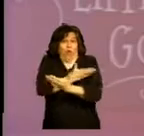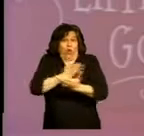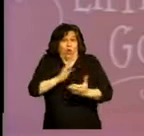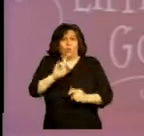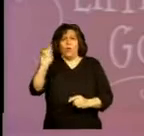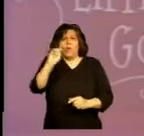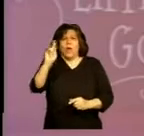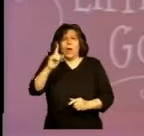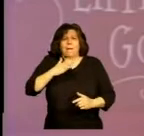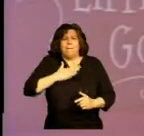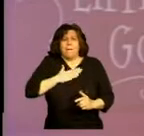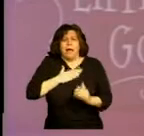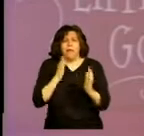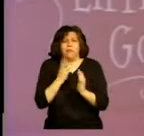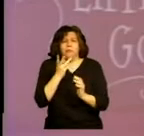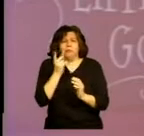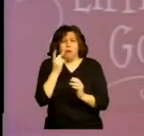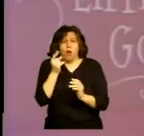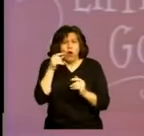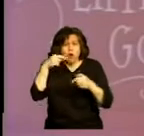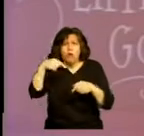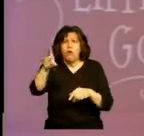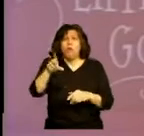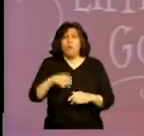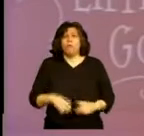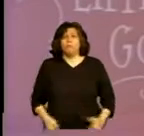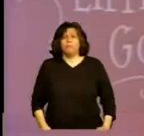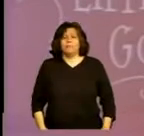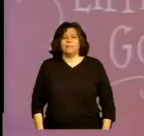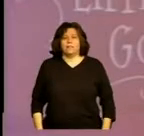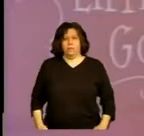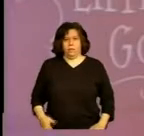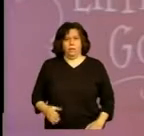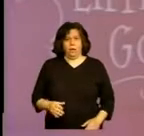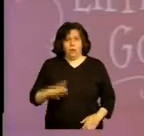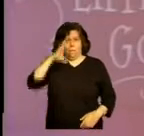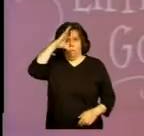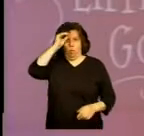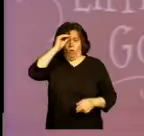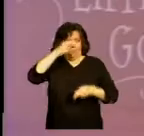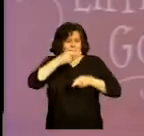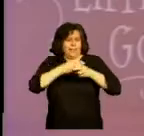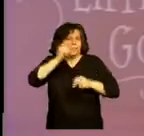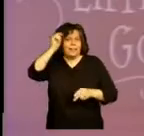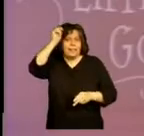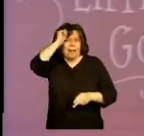Here's a sing-a-tune and story. Where has my little dog gone?